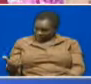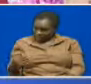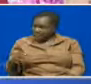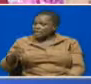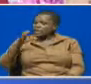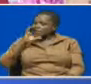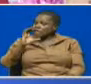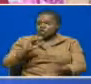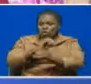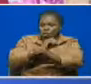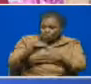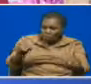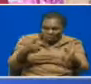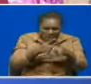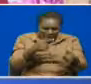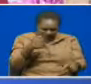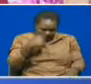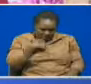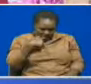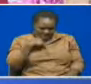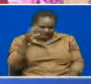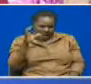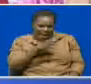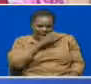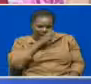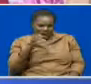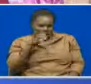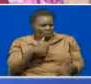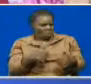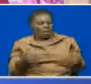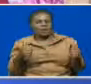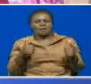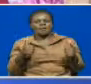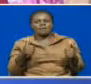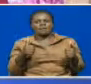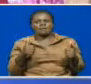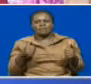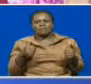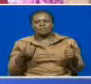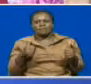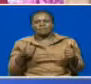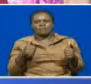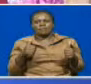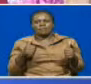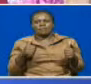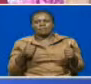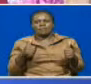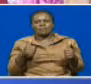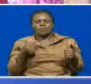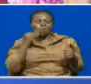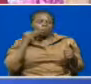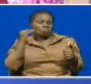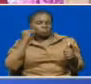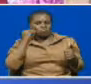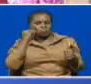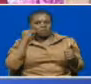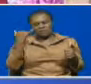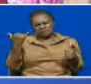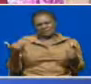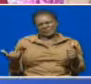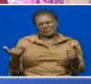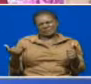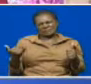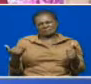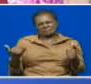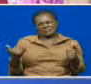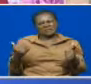drink alcohol, but due to the curfew or perhaps what is going on right now, I'll be drinking at home. So the child